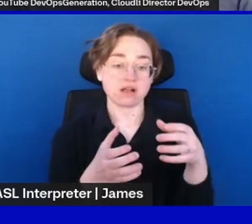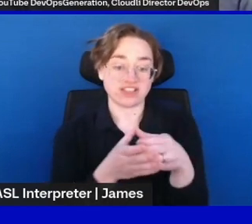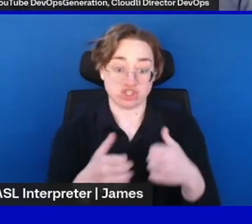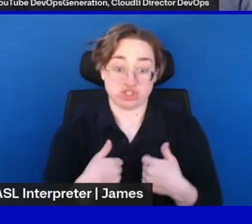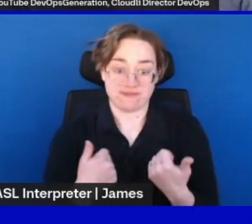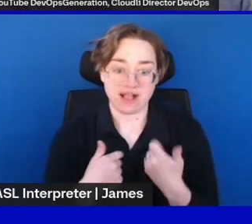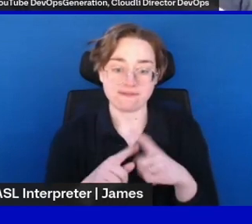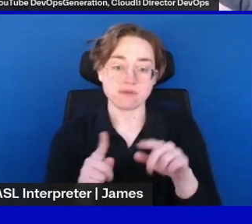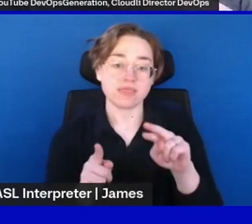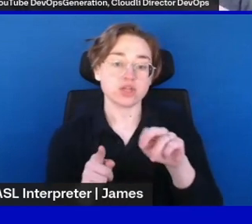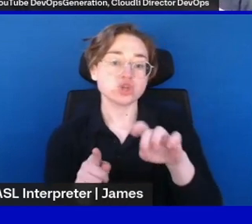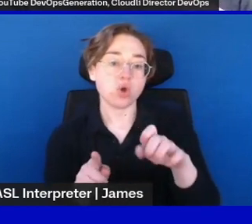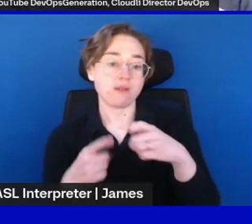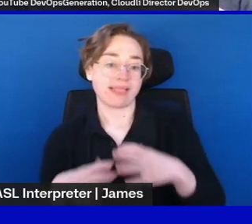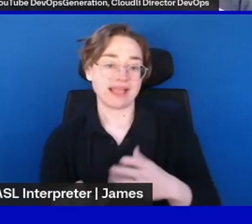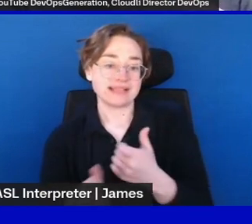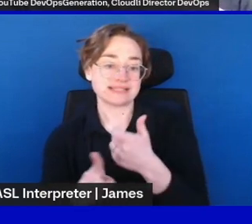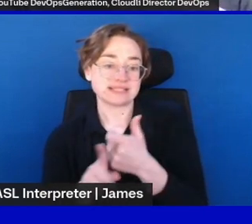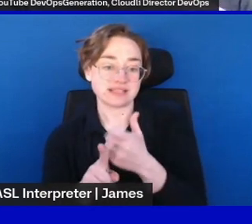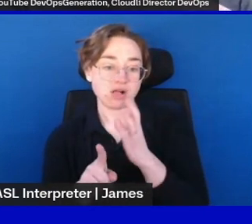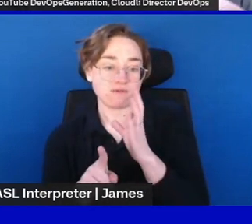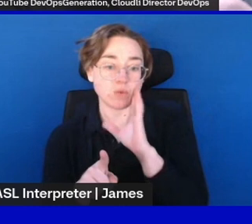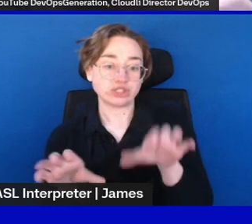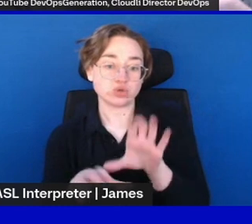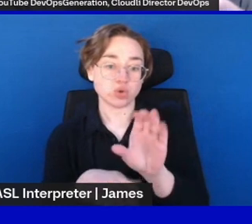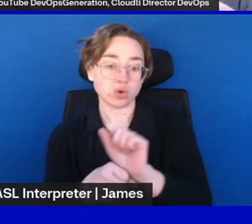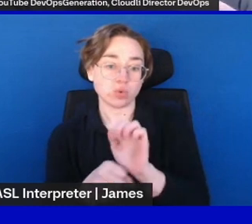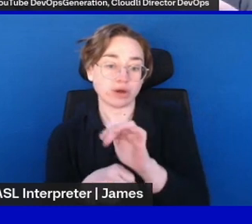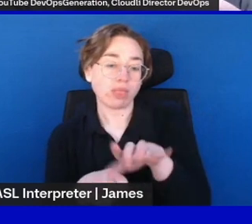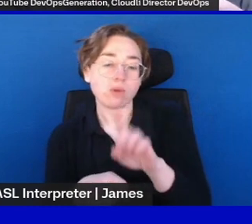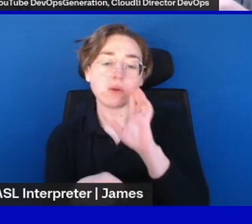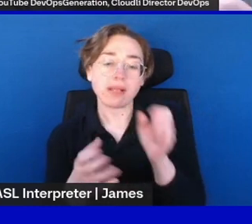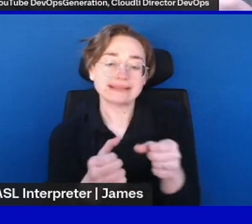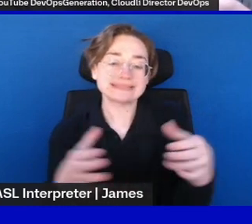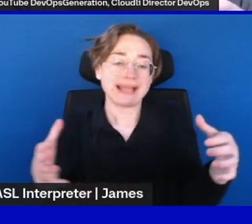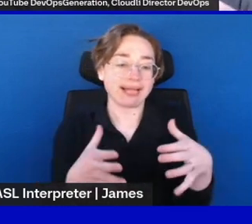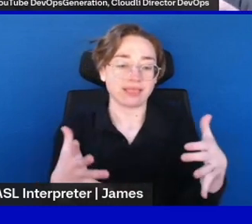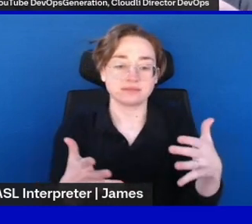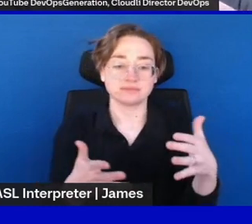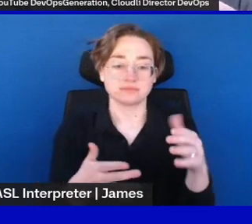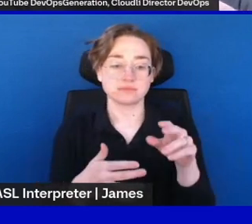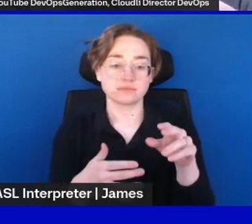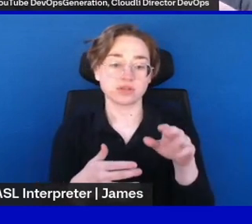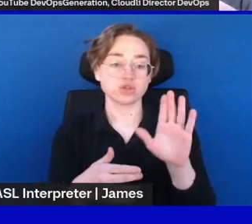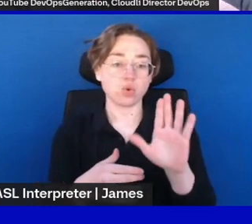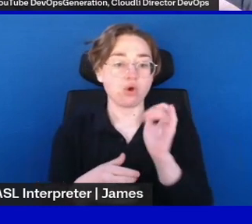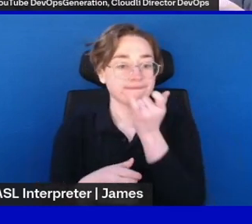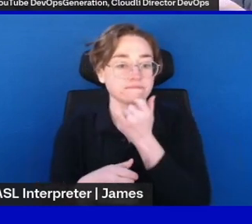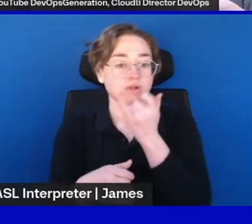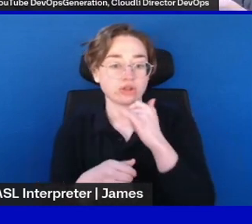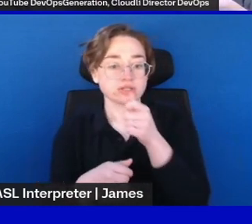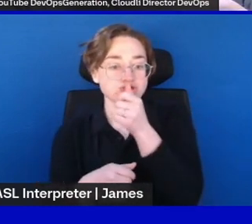be scaling and fault tolerance differently. So you can get your fault tolerance with just 2.